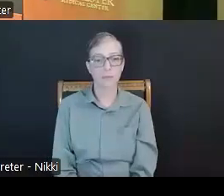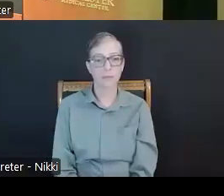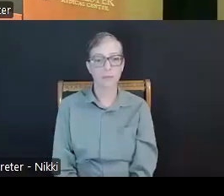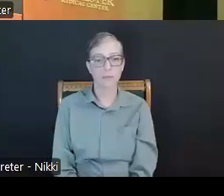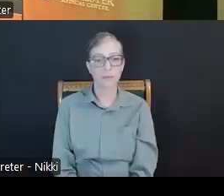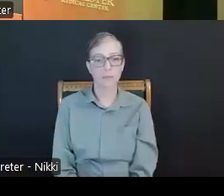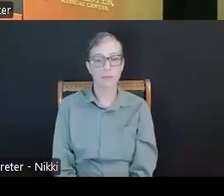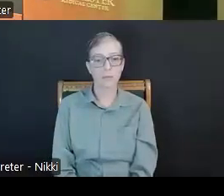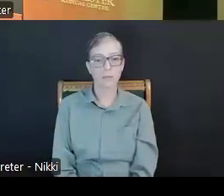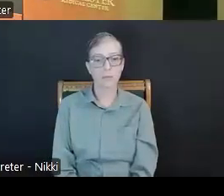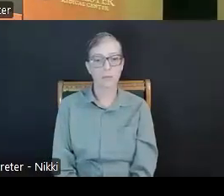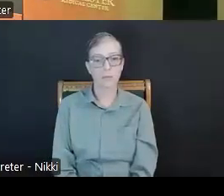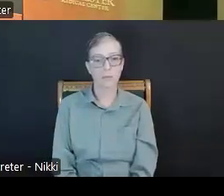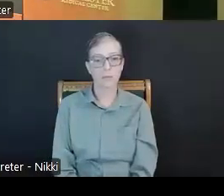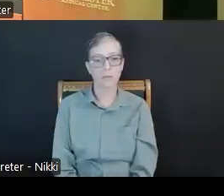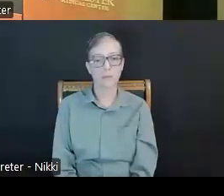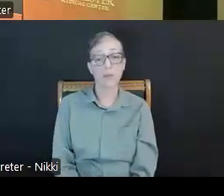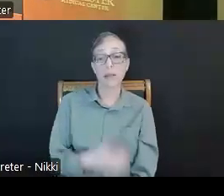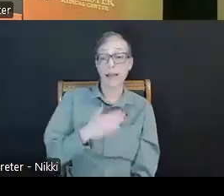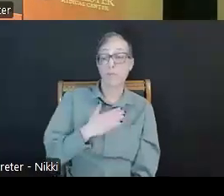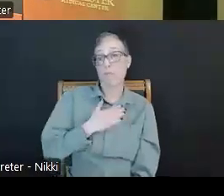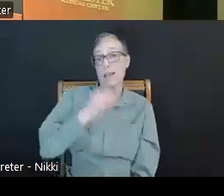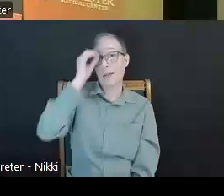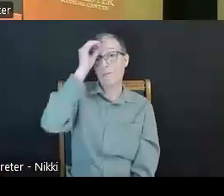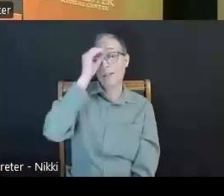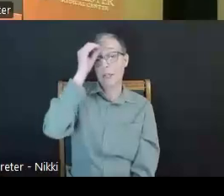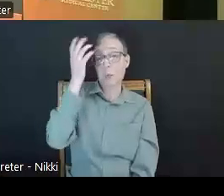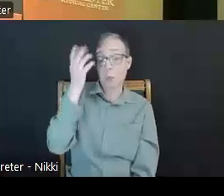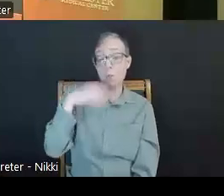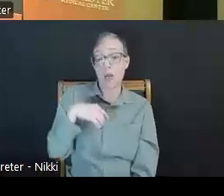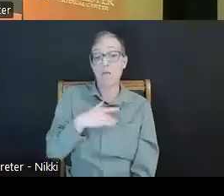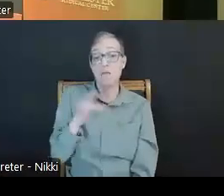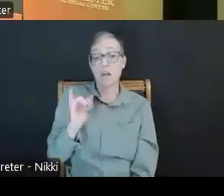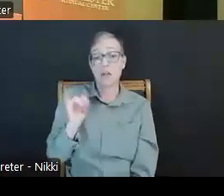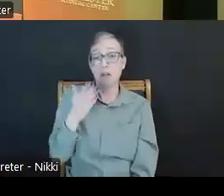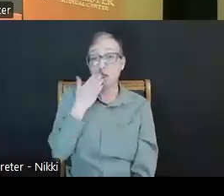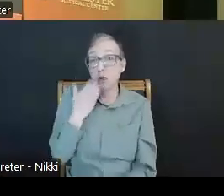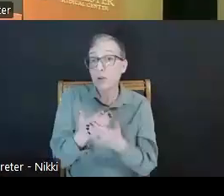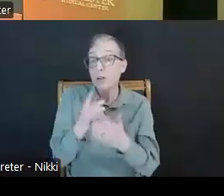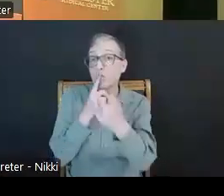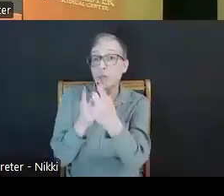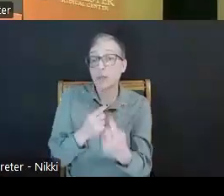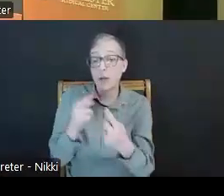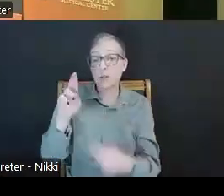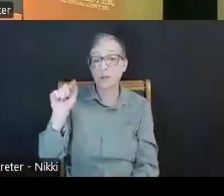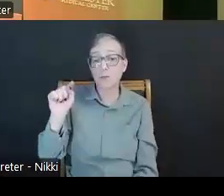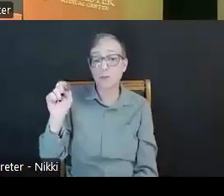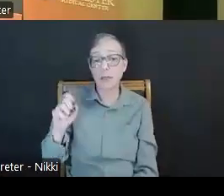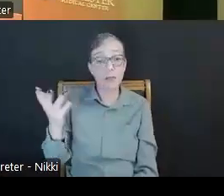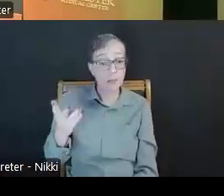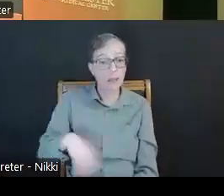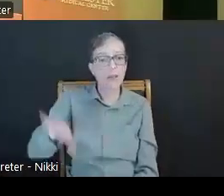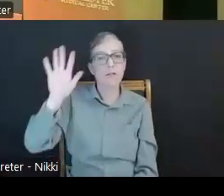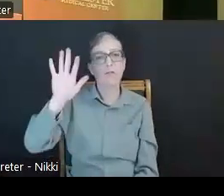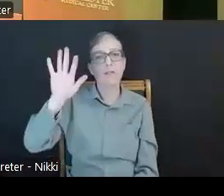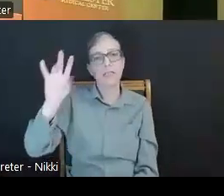So we had at least in my opinion, a pretty good response rate of over 56%, and representative of that group was more than half of